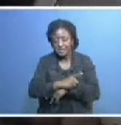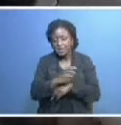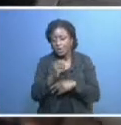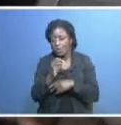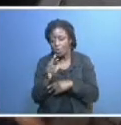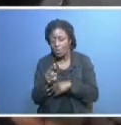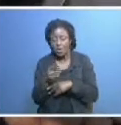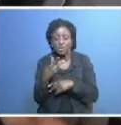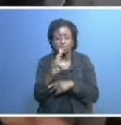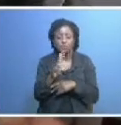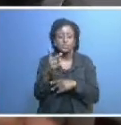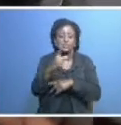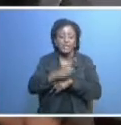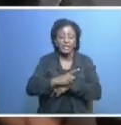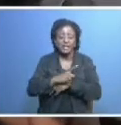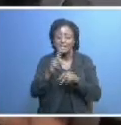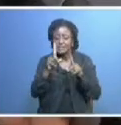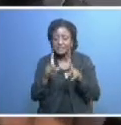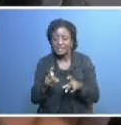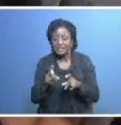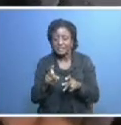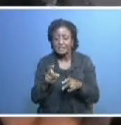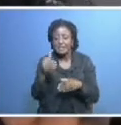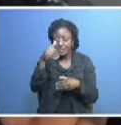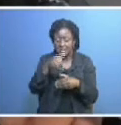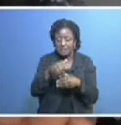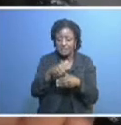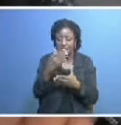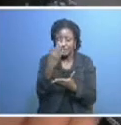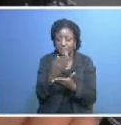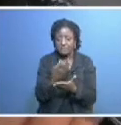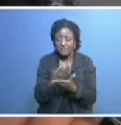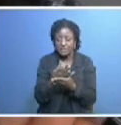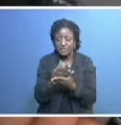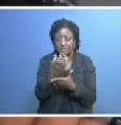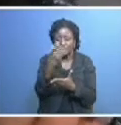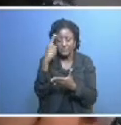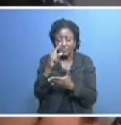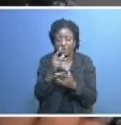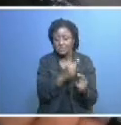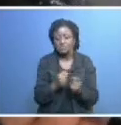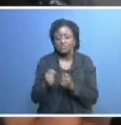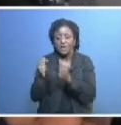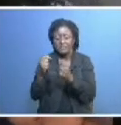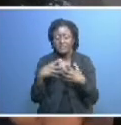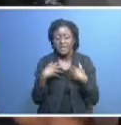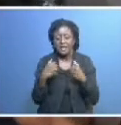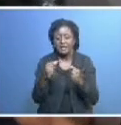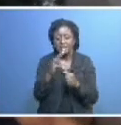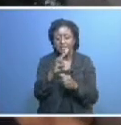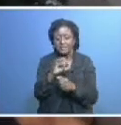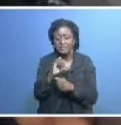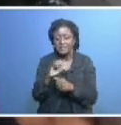as the case might be, as a part of the fee that's being charged for the travel health visa.